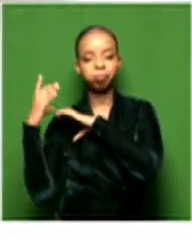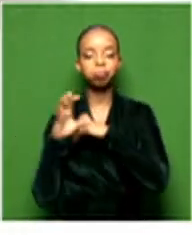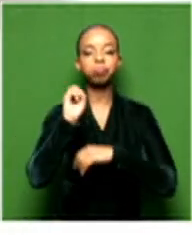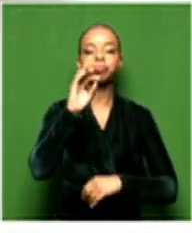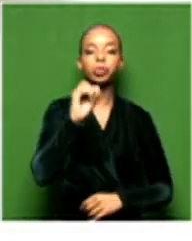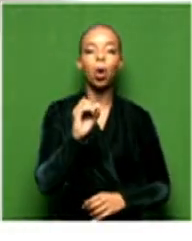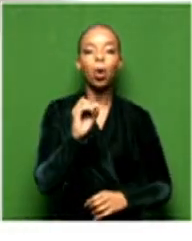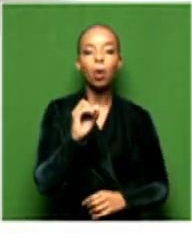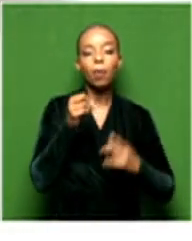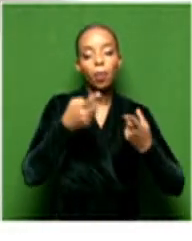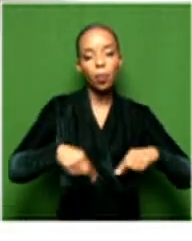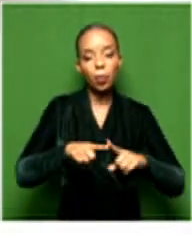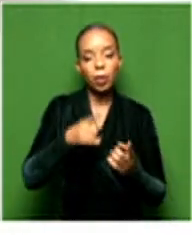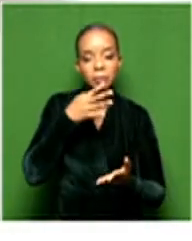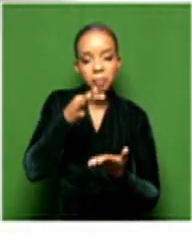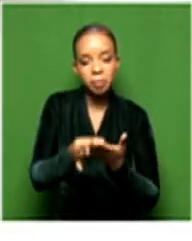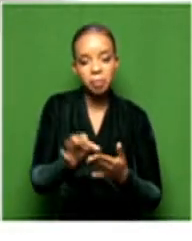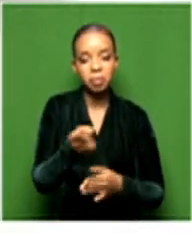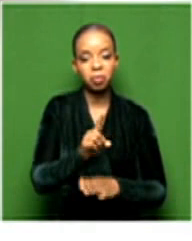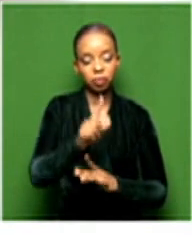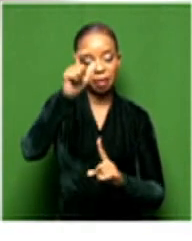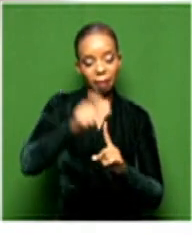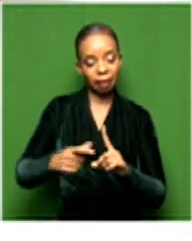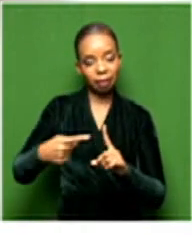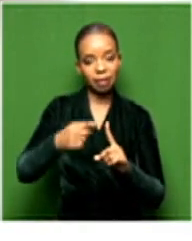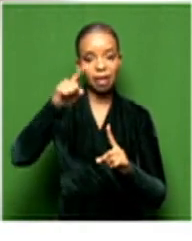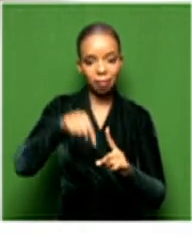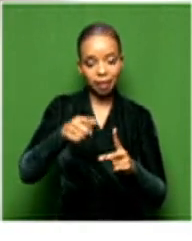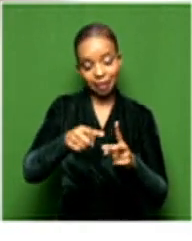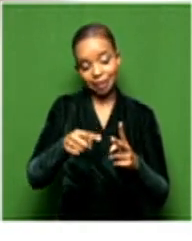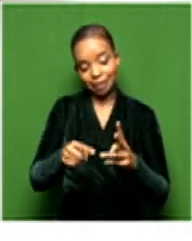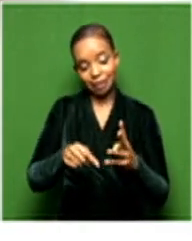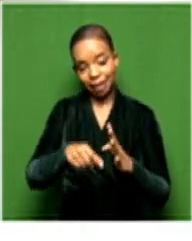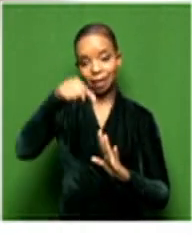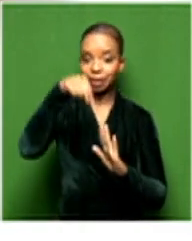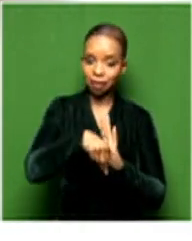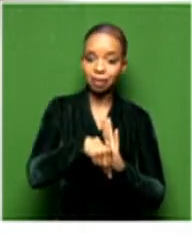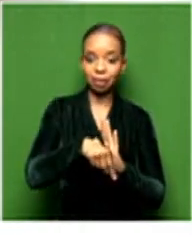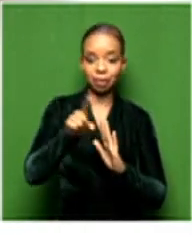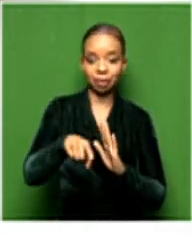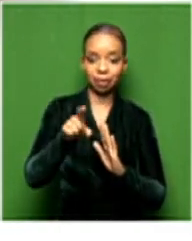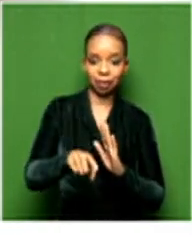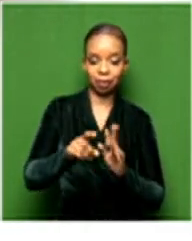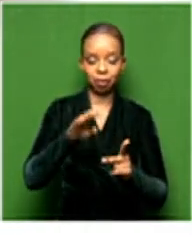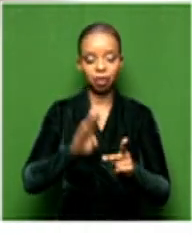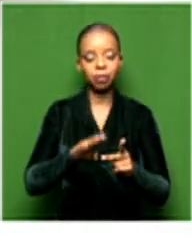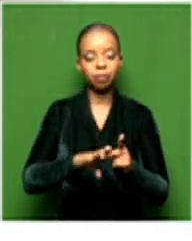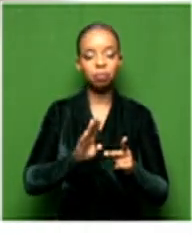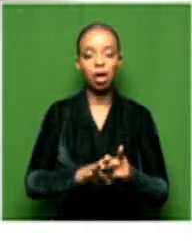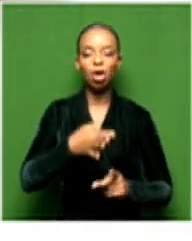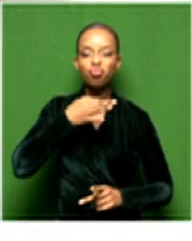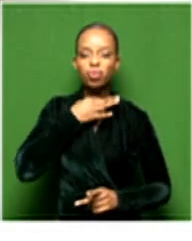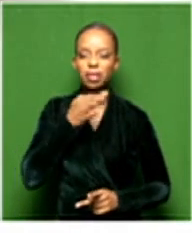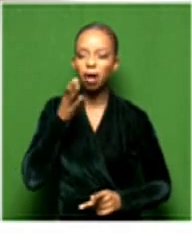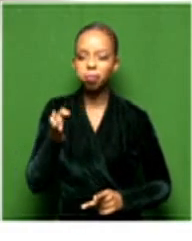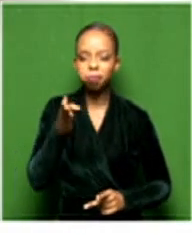that you need to be somebody who is detail orientated, and you can also troubleshoot and identify risks